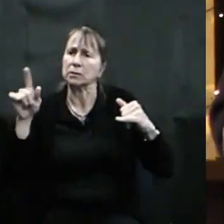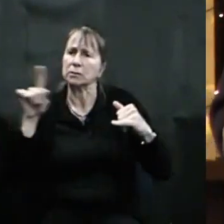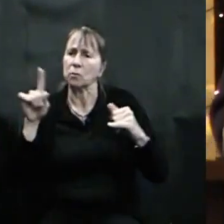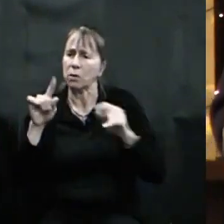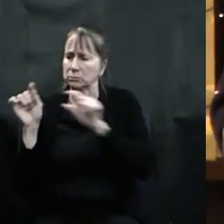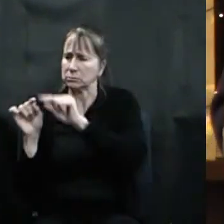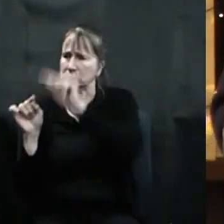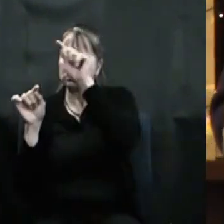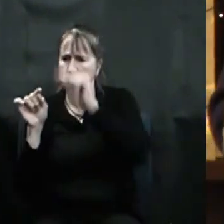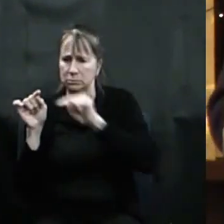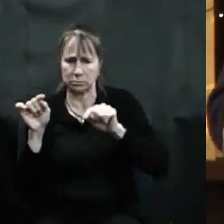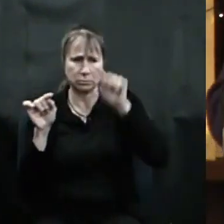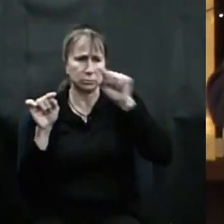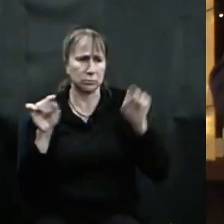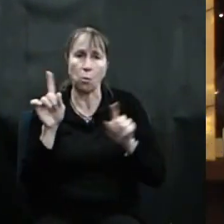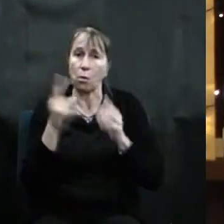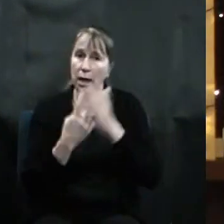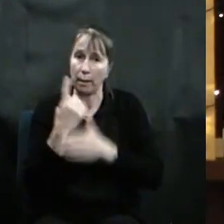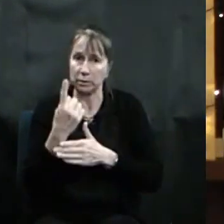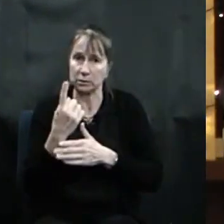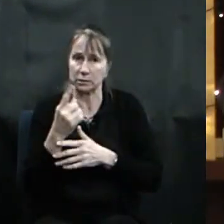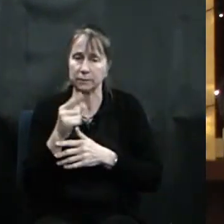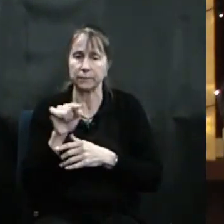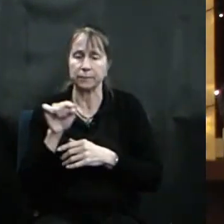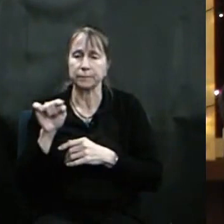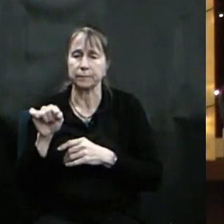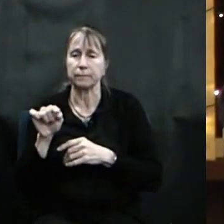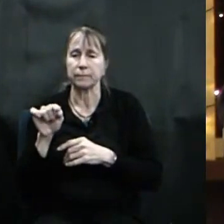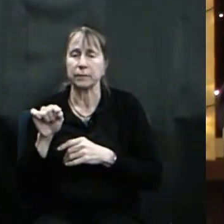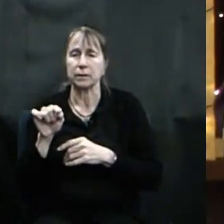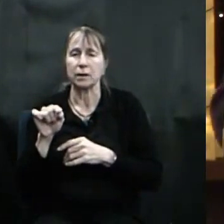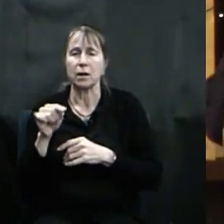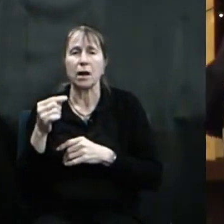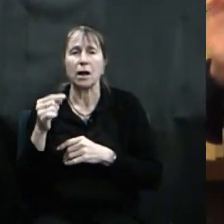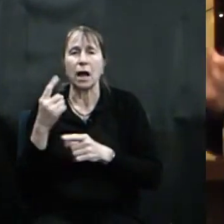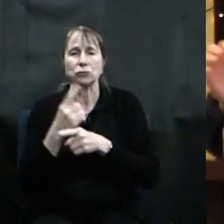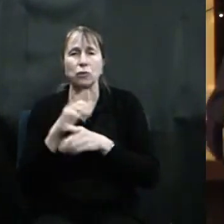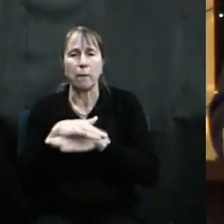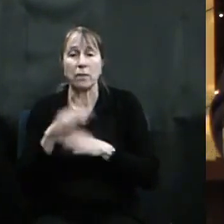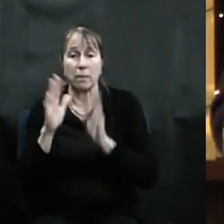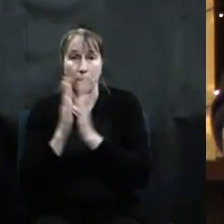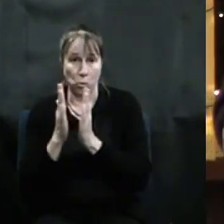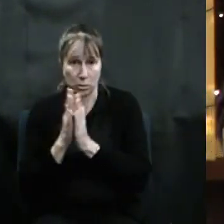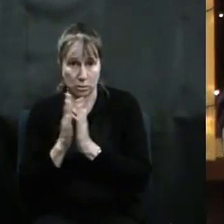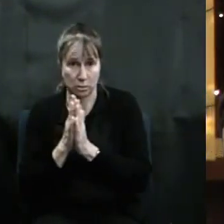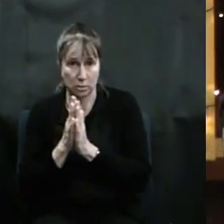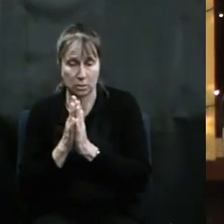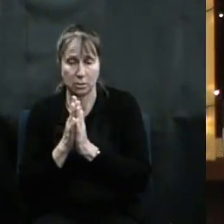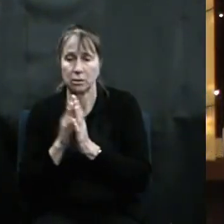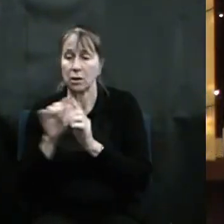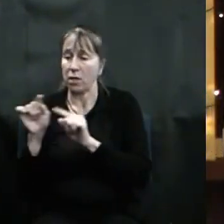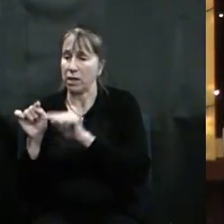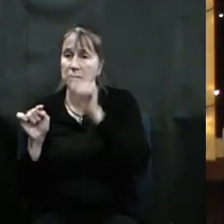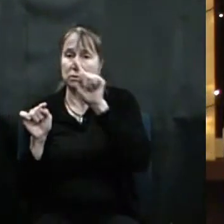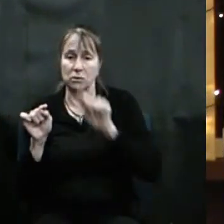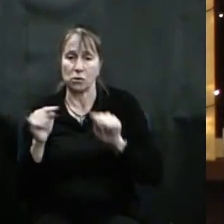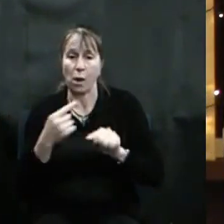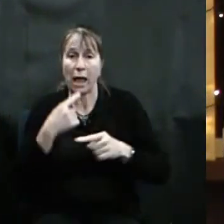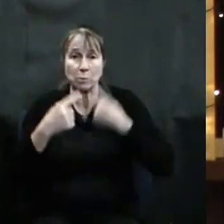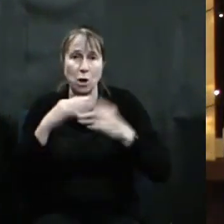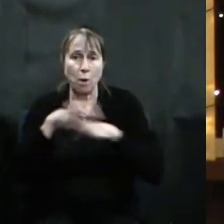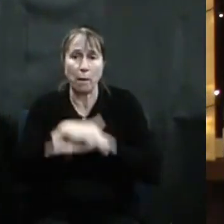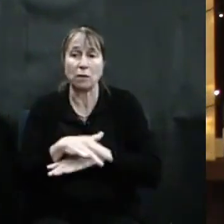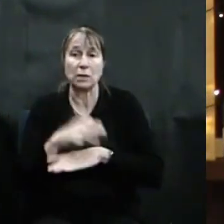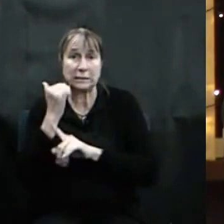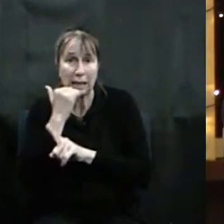weeks. What it has is the book of Ezekiel, its major sections, the dates, the chapters, and the key